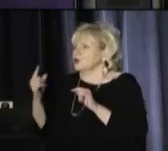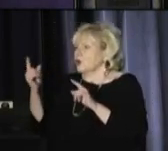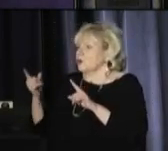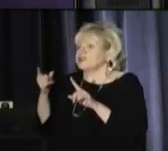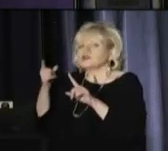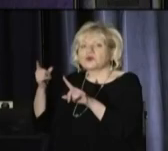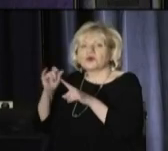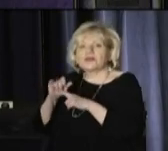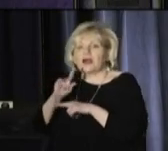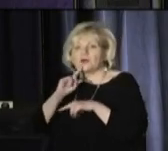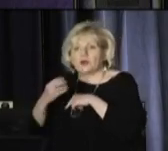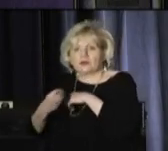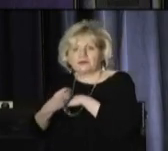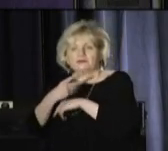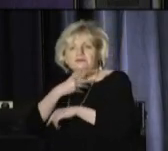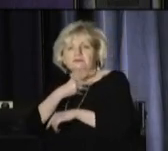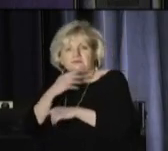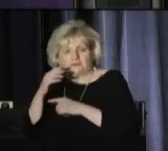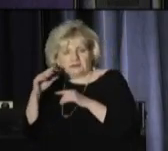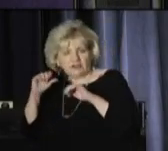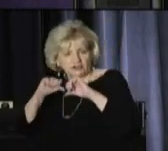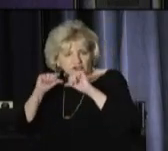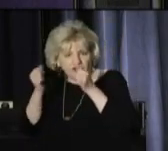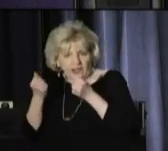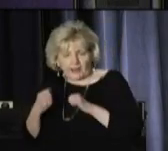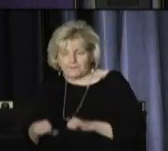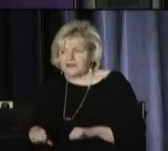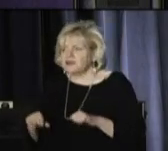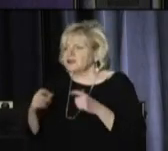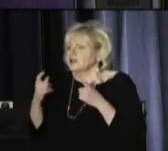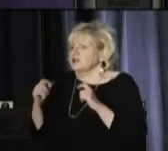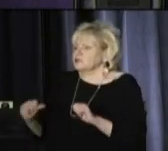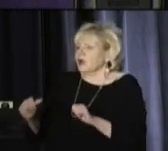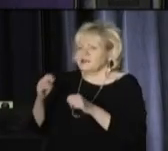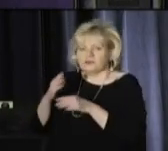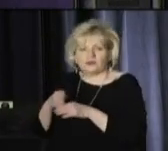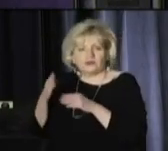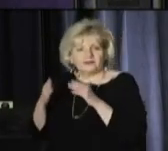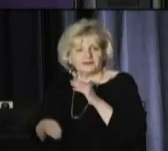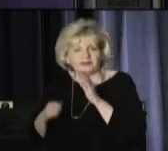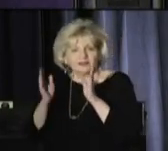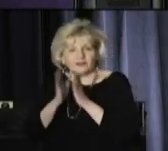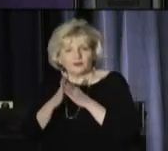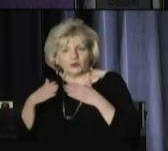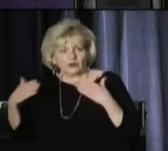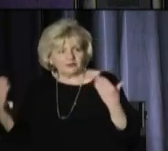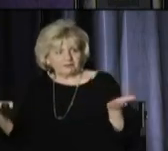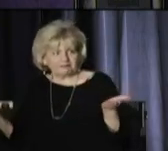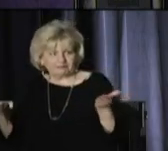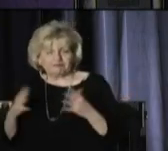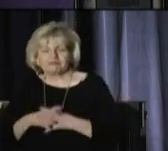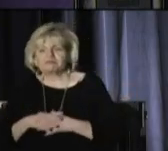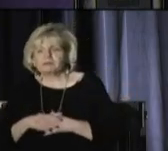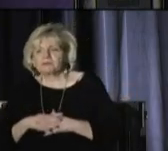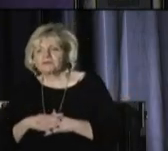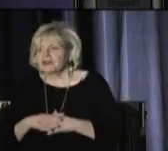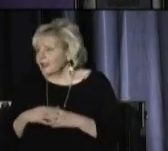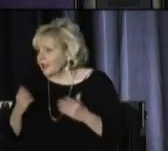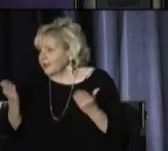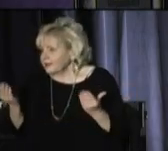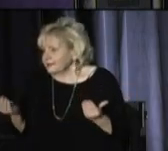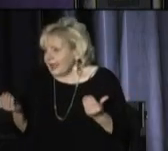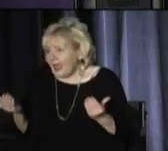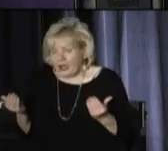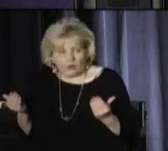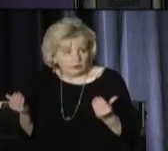was driving and shaping it. You know, I'm trying to finish this book. So then when the book comes out, now what? You know, now something else